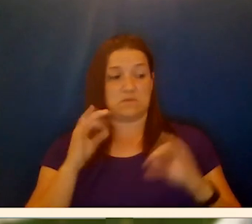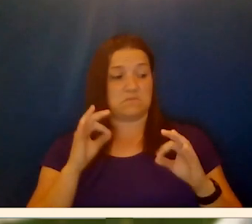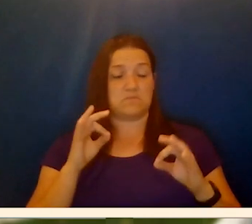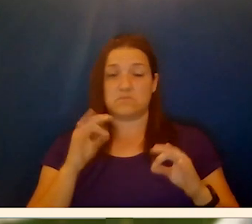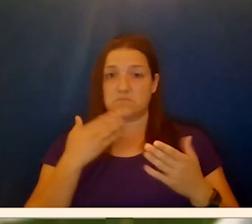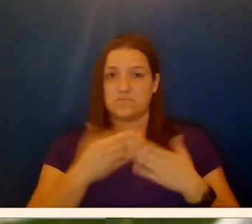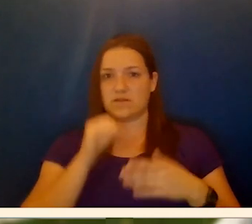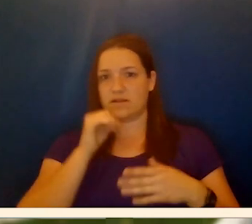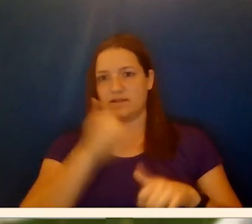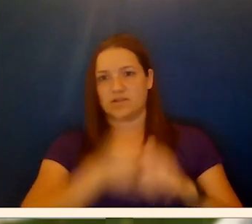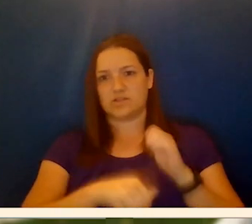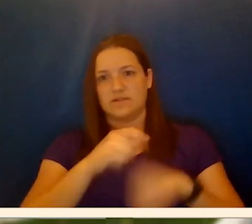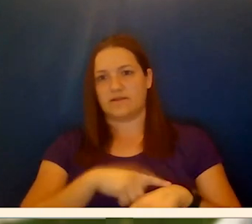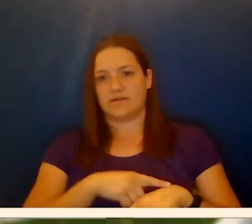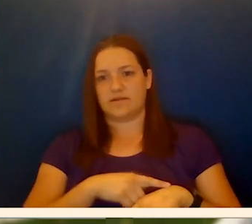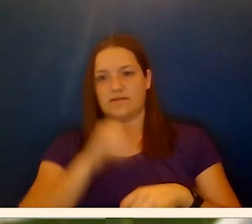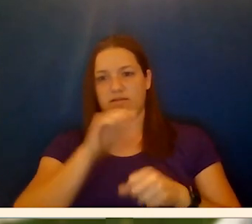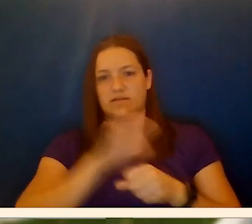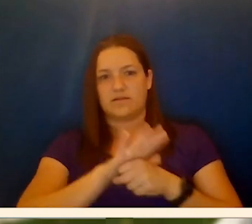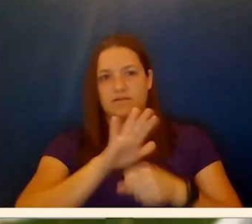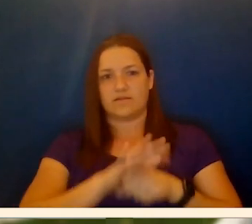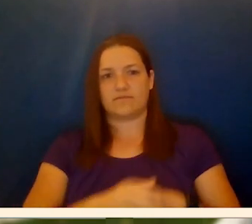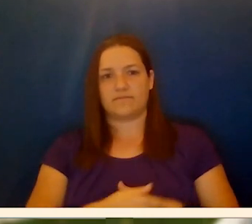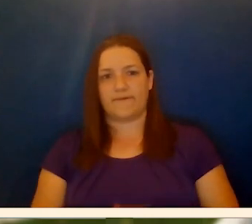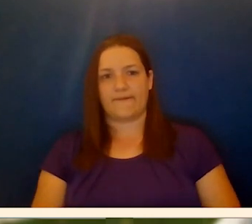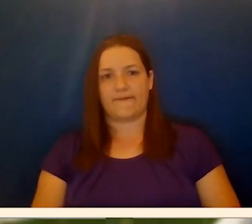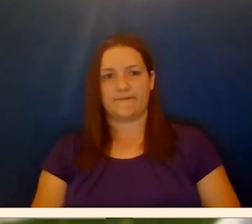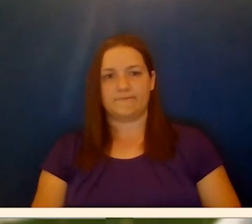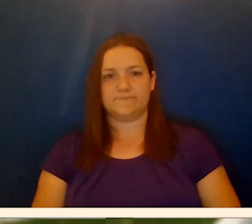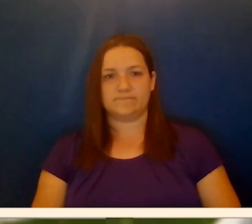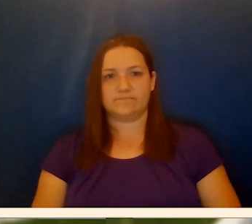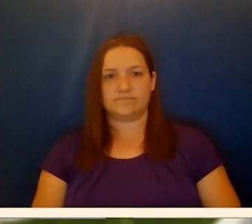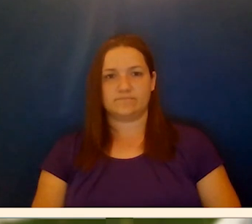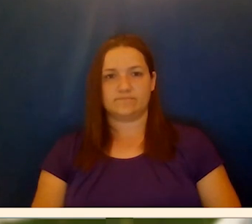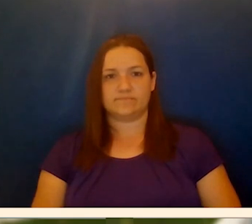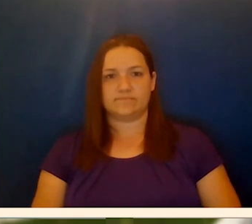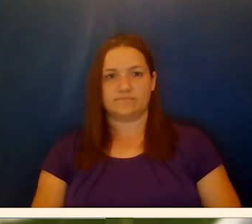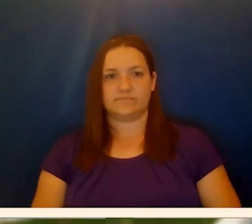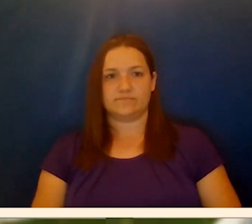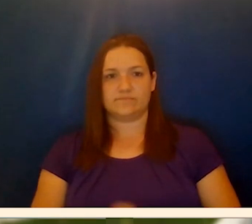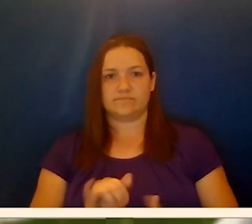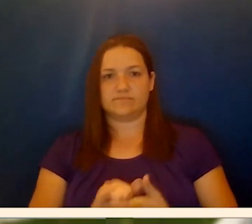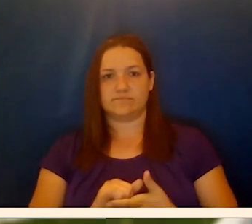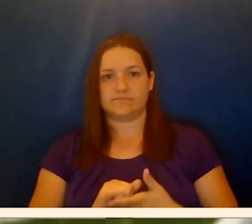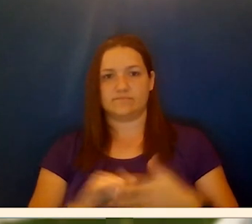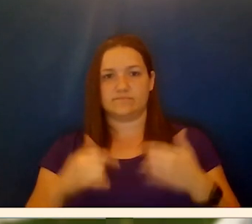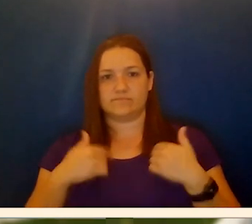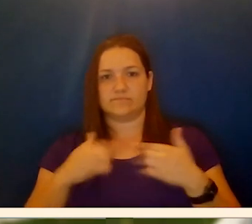not every time, not enough. So, and that falls on me, that falls on our